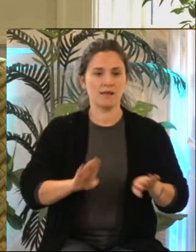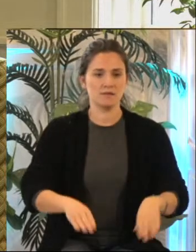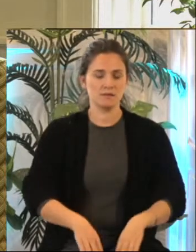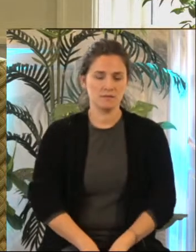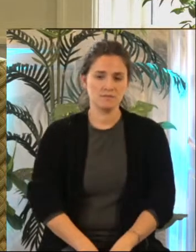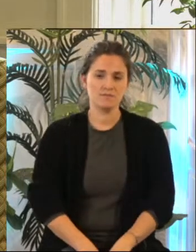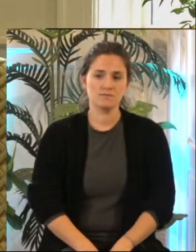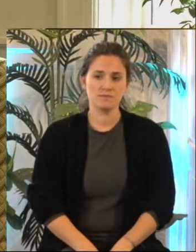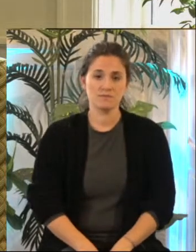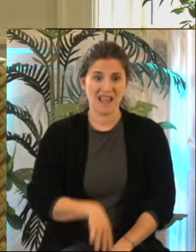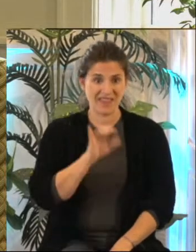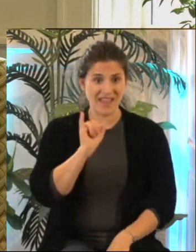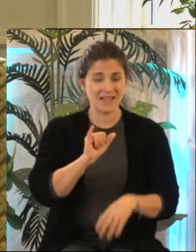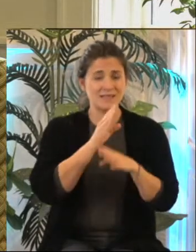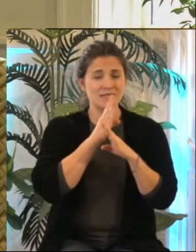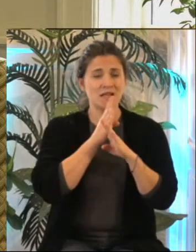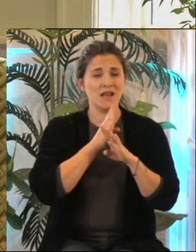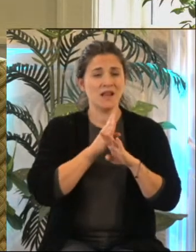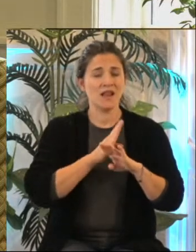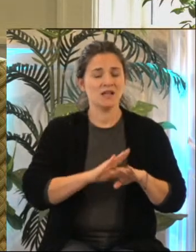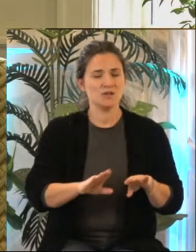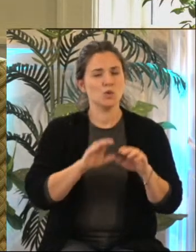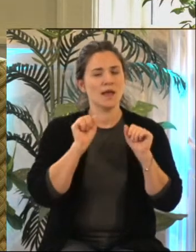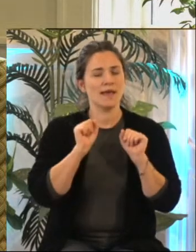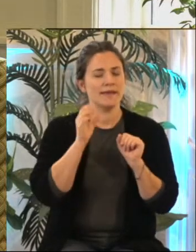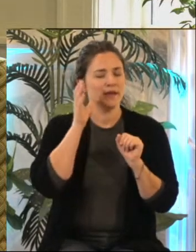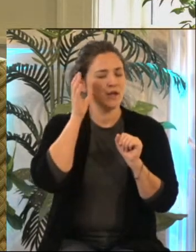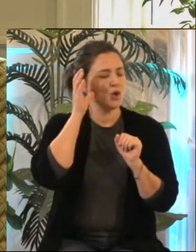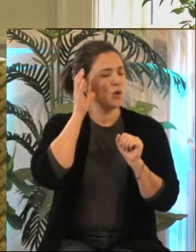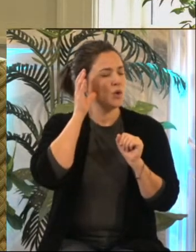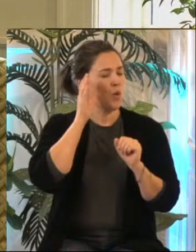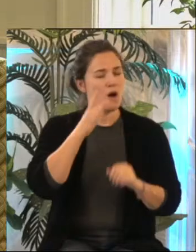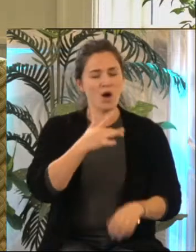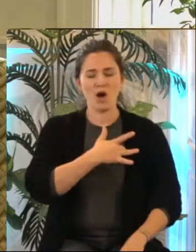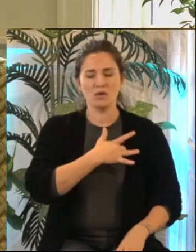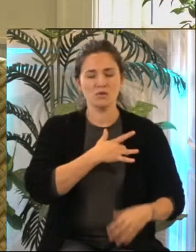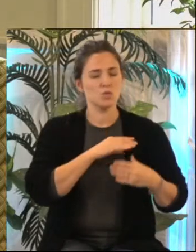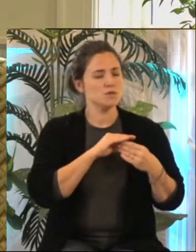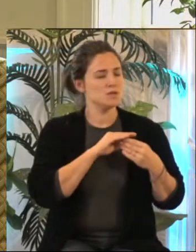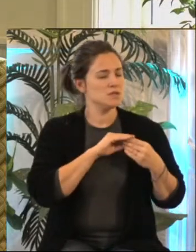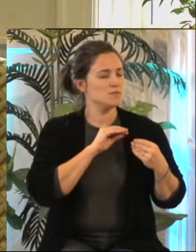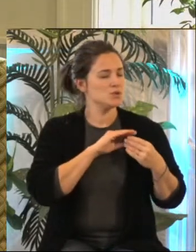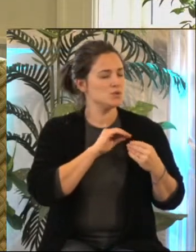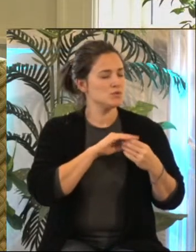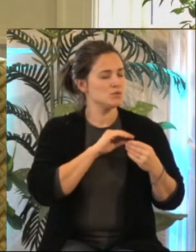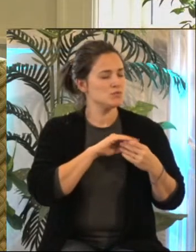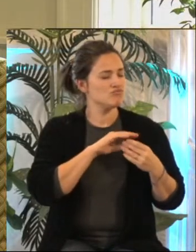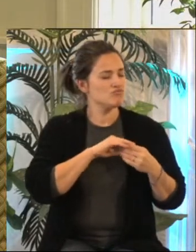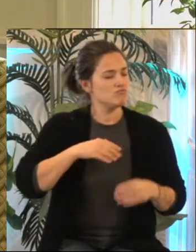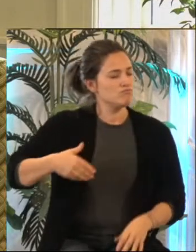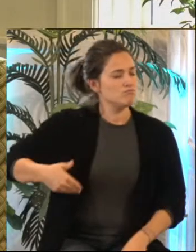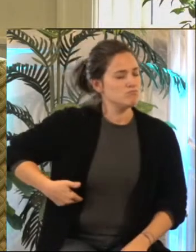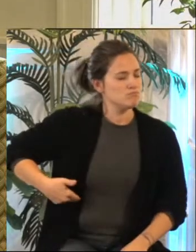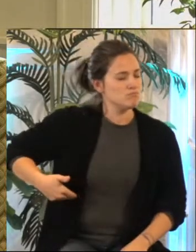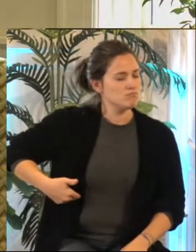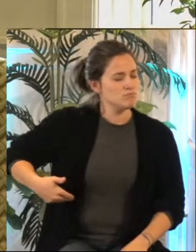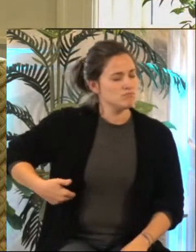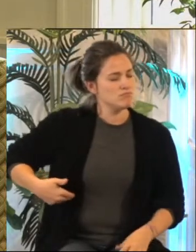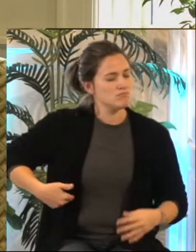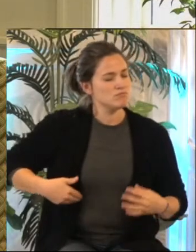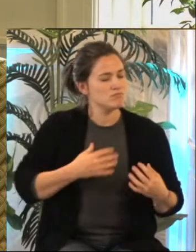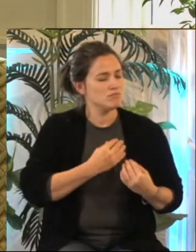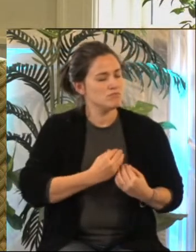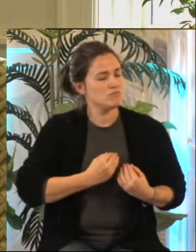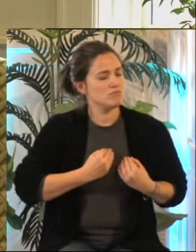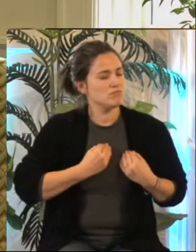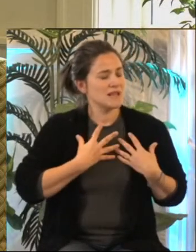explains, we can hear the whisper of the heart, giving strength to weakness, courage to